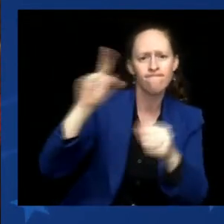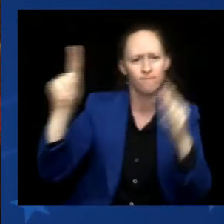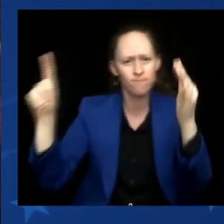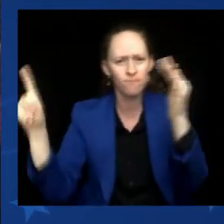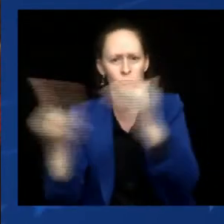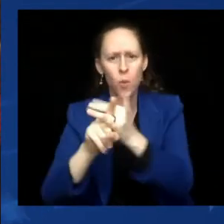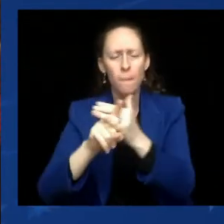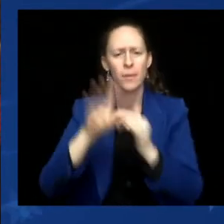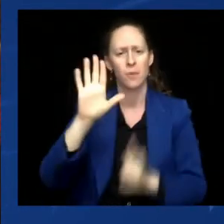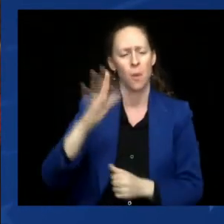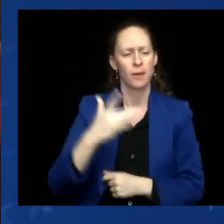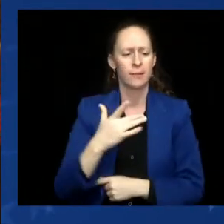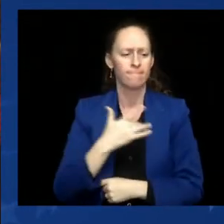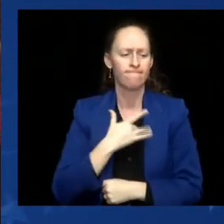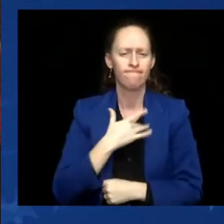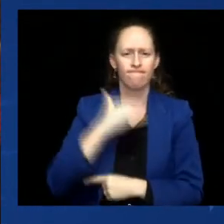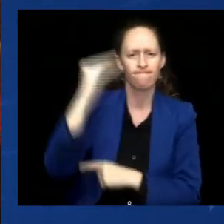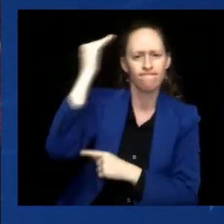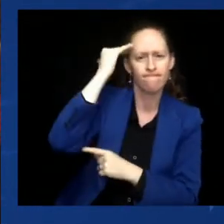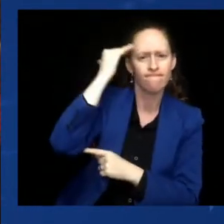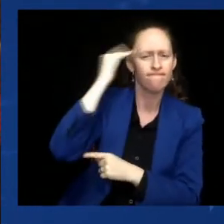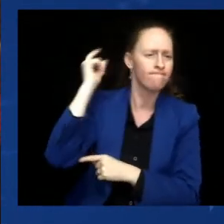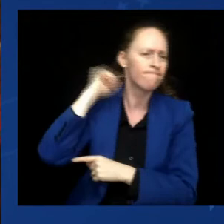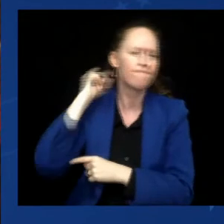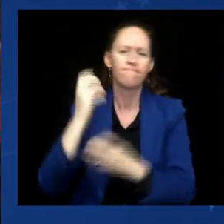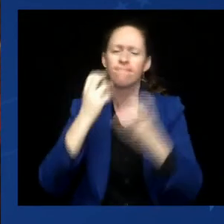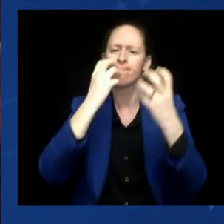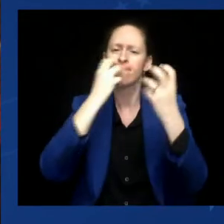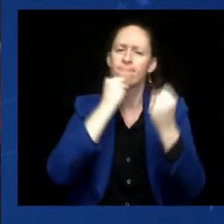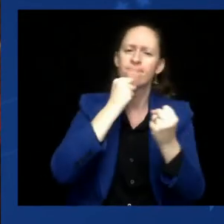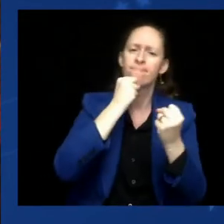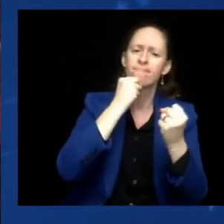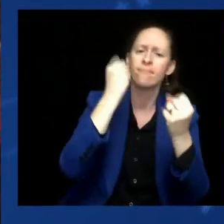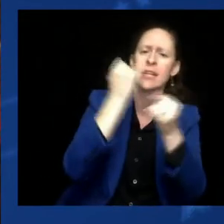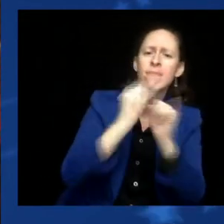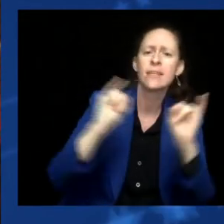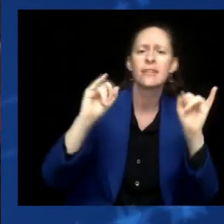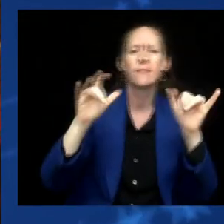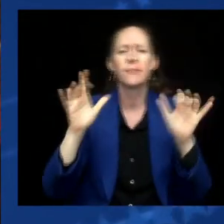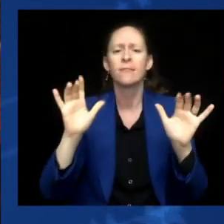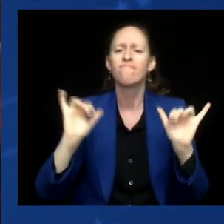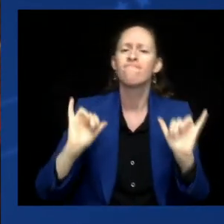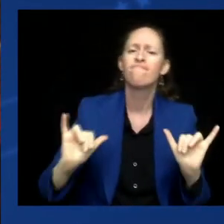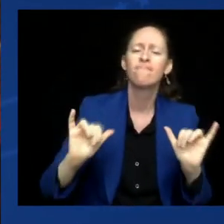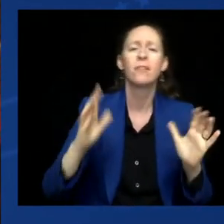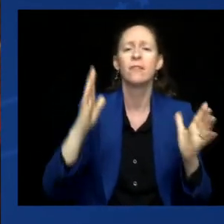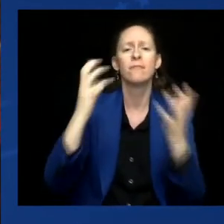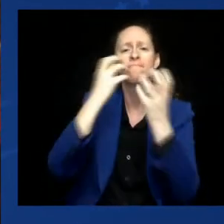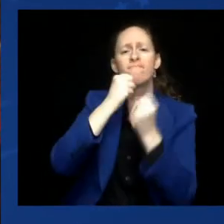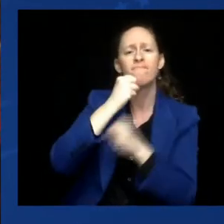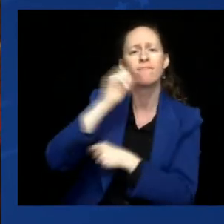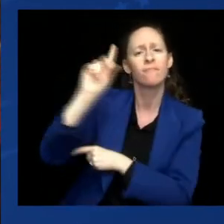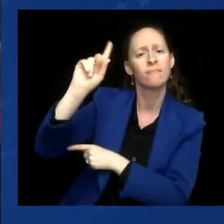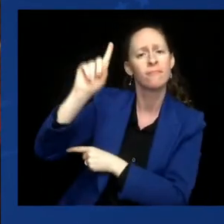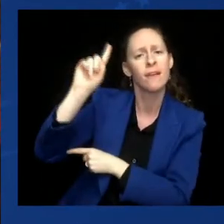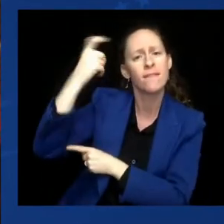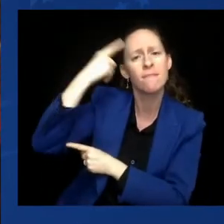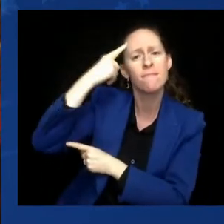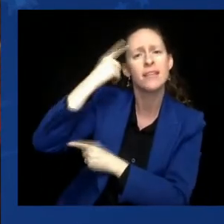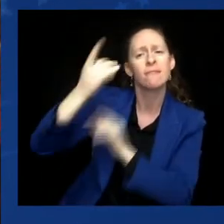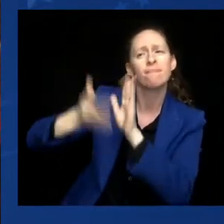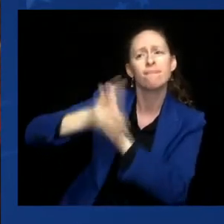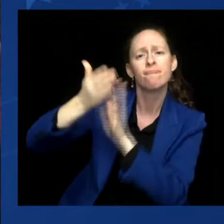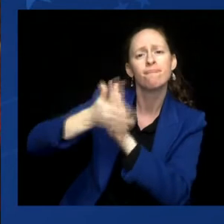we must be stronger, more determined, and more committed to saving American democracy. and MAGA Republicans are to